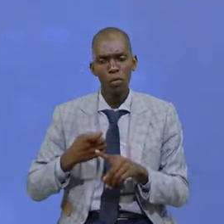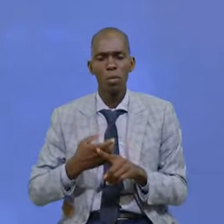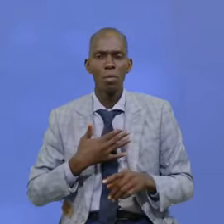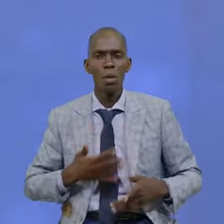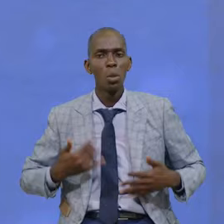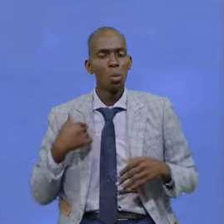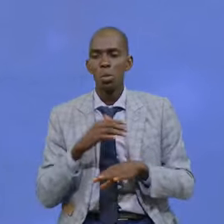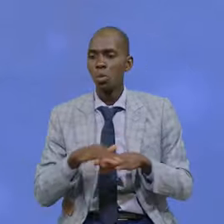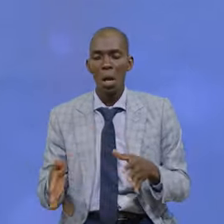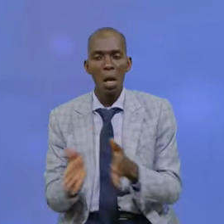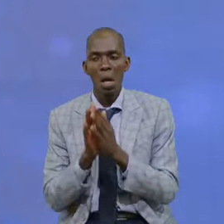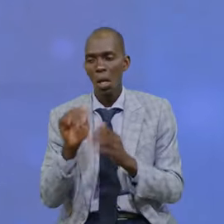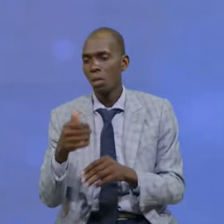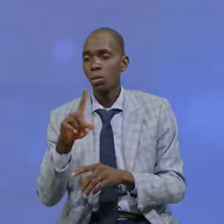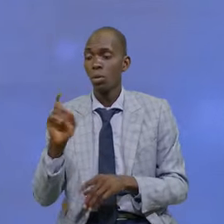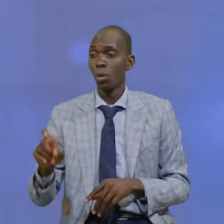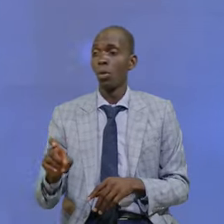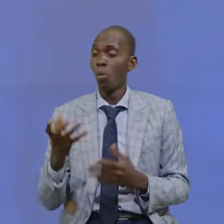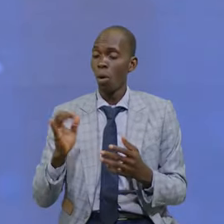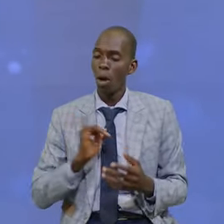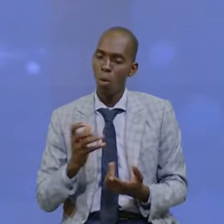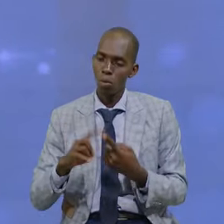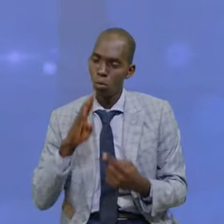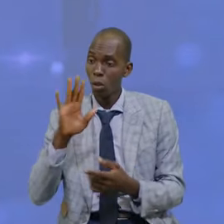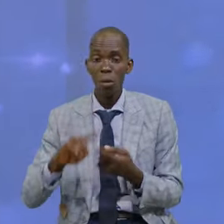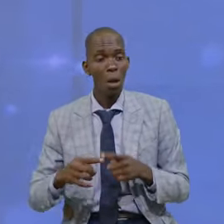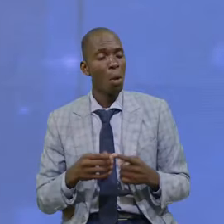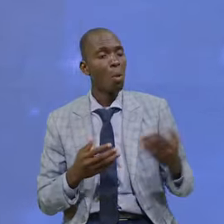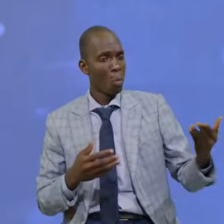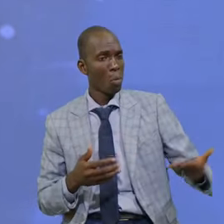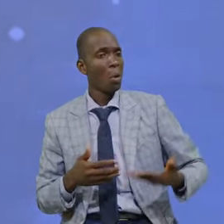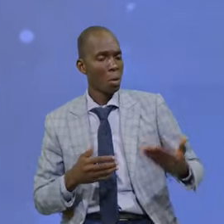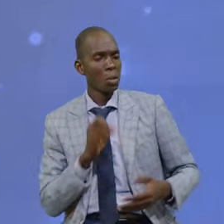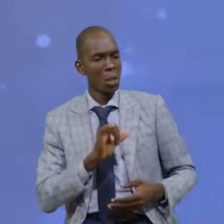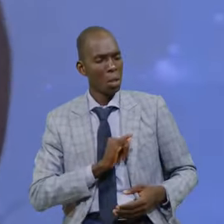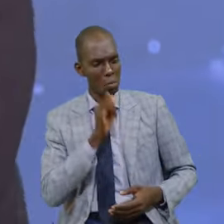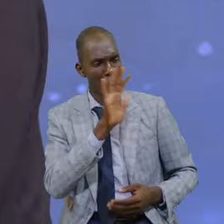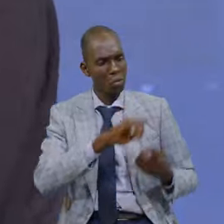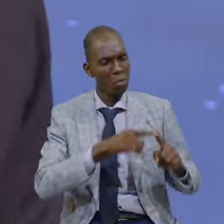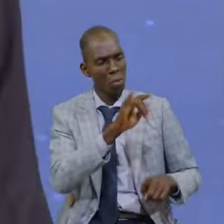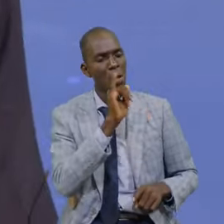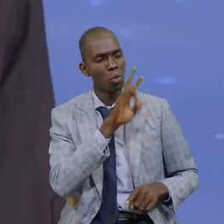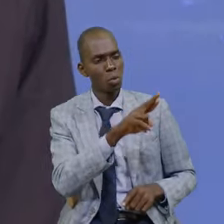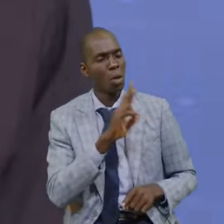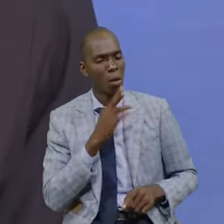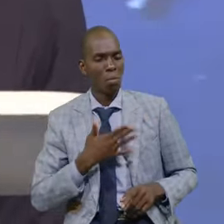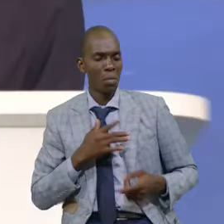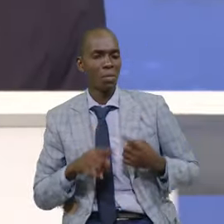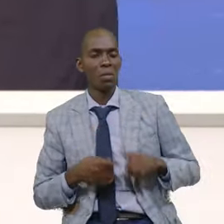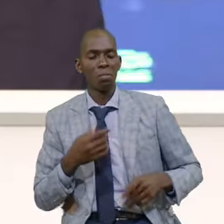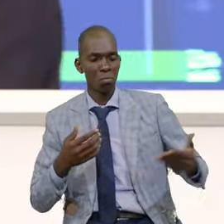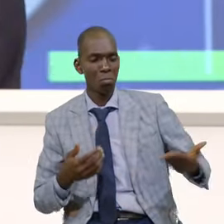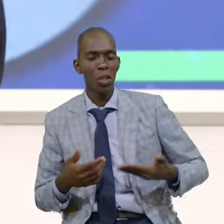any question. I'm to be your friend. Yes, you're my friend. I'm your friend. I want to be your companion.